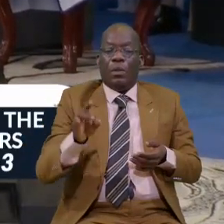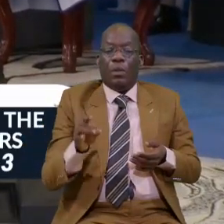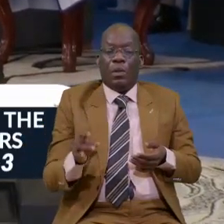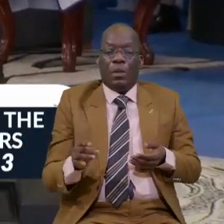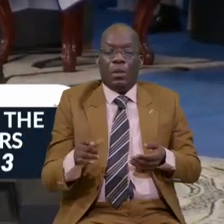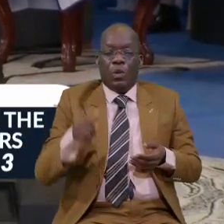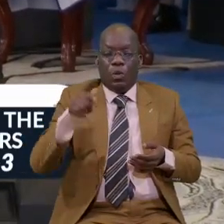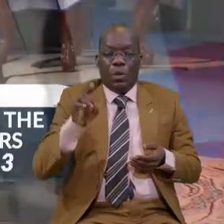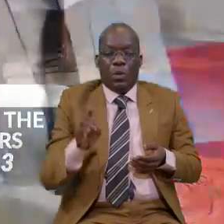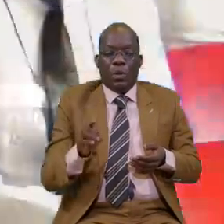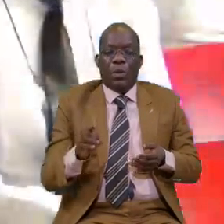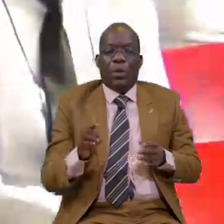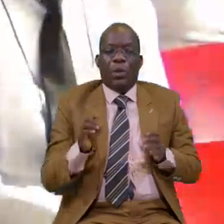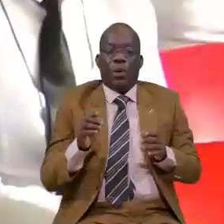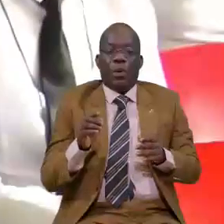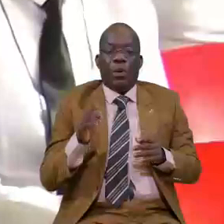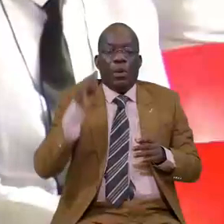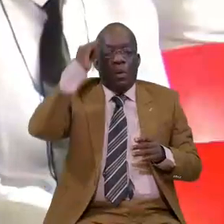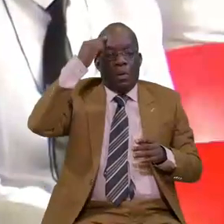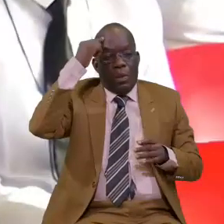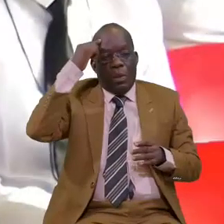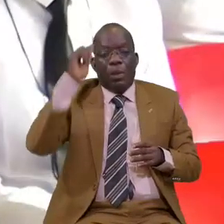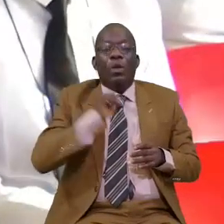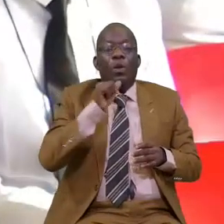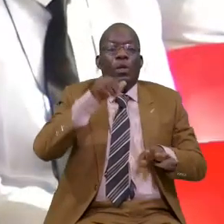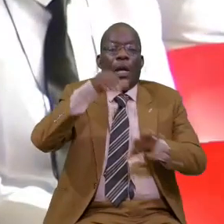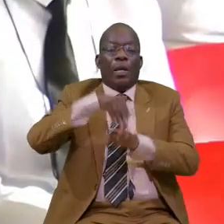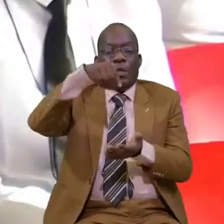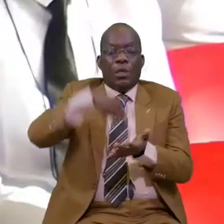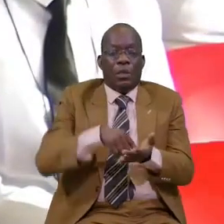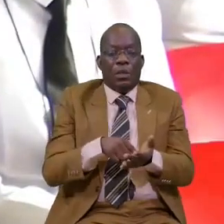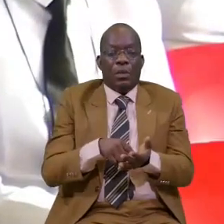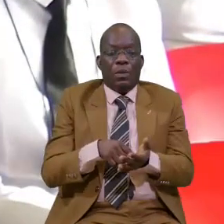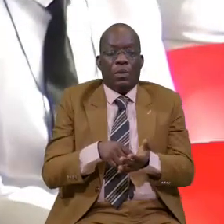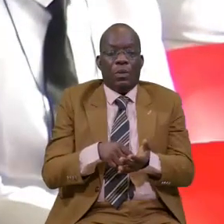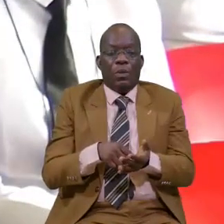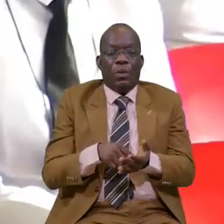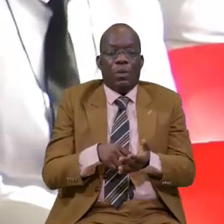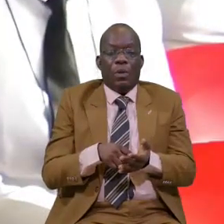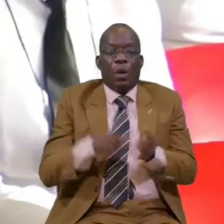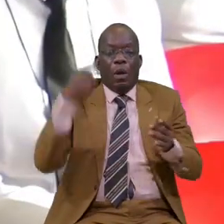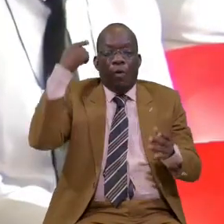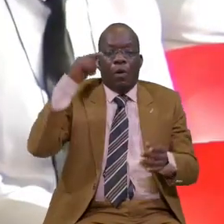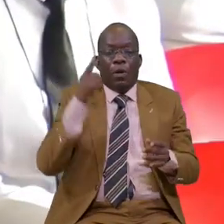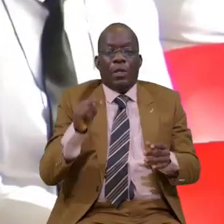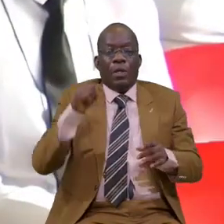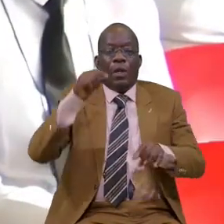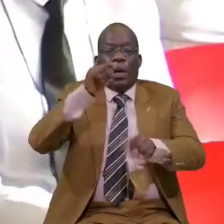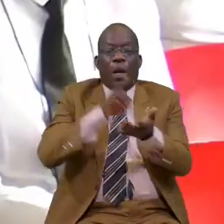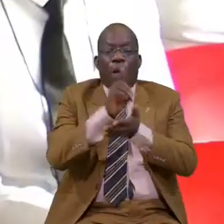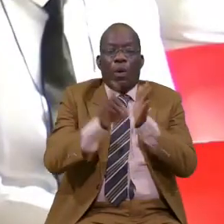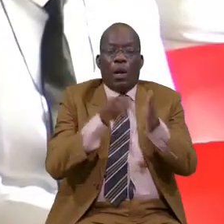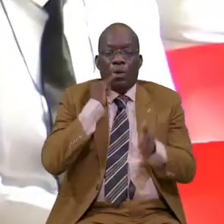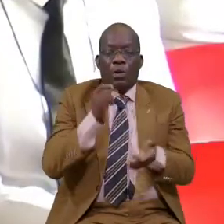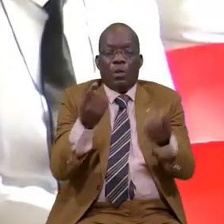not at they, not marvel not at this, for the hour is coming, in the